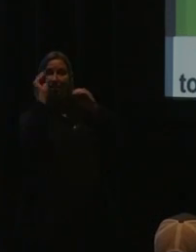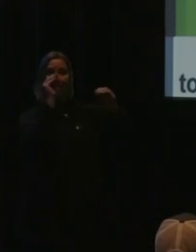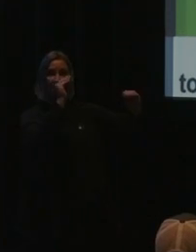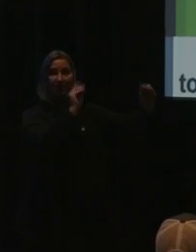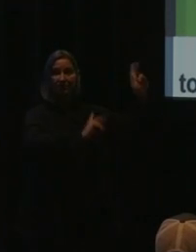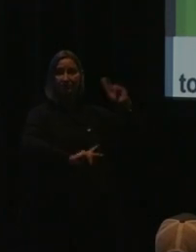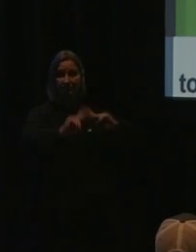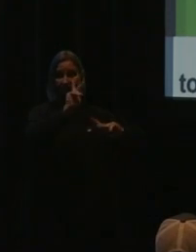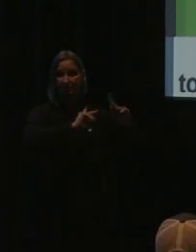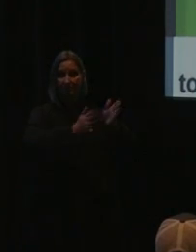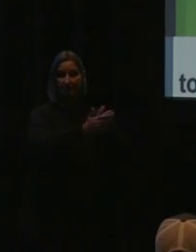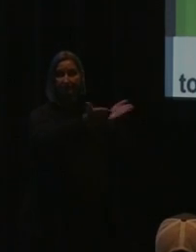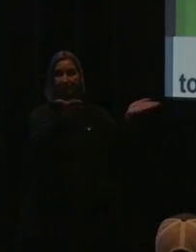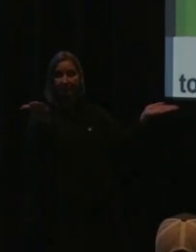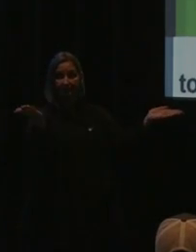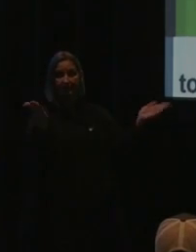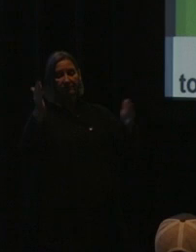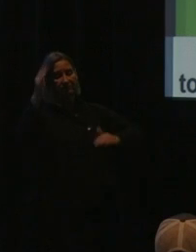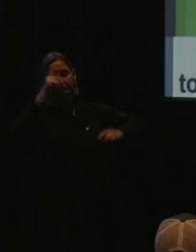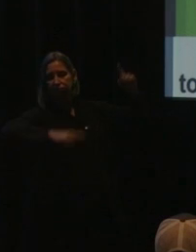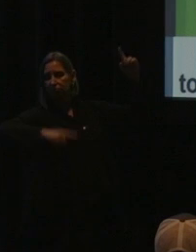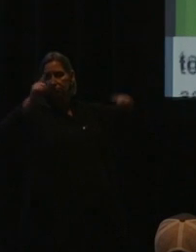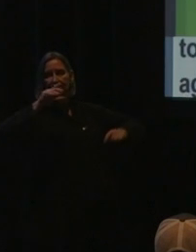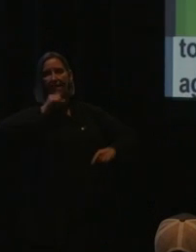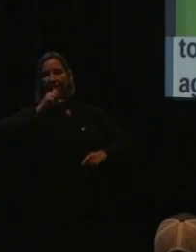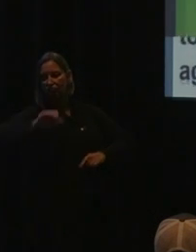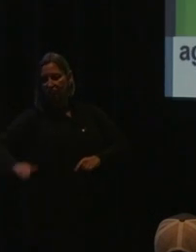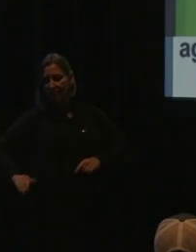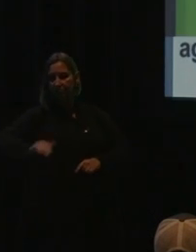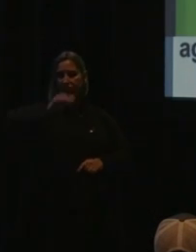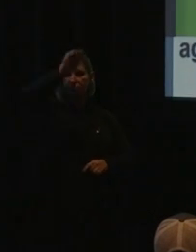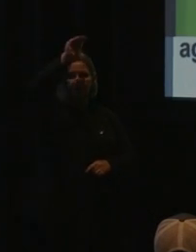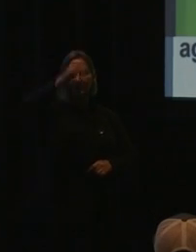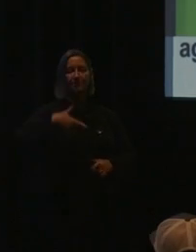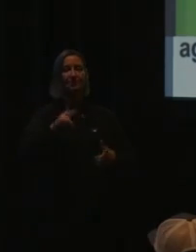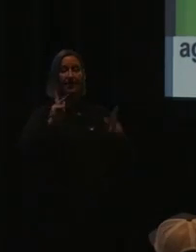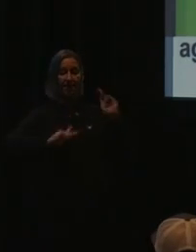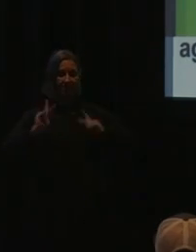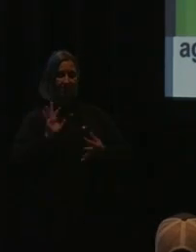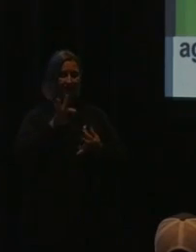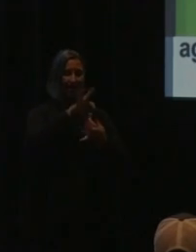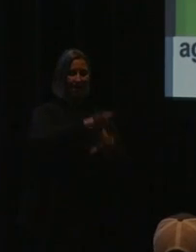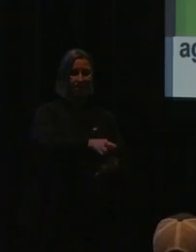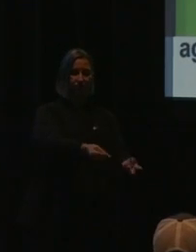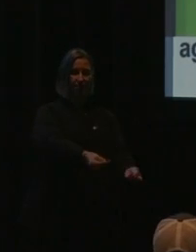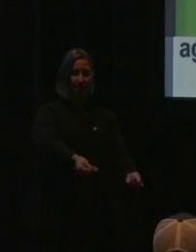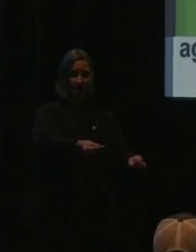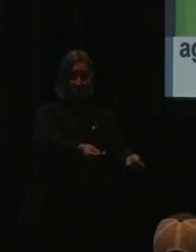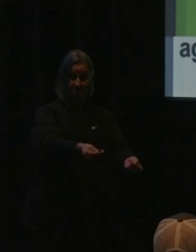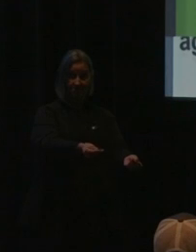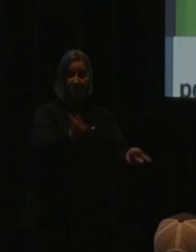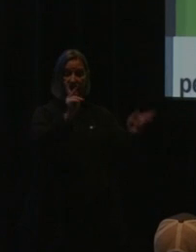people, including broad age ranges. They connect people with the land, and they also connect